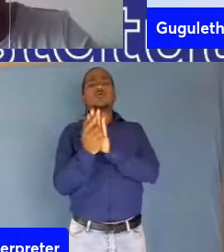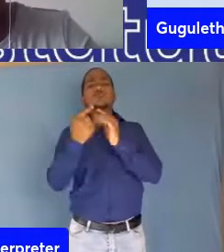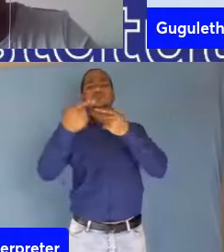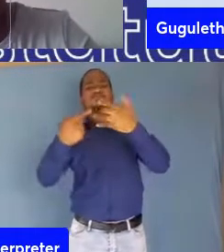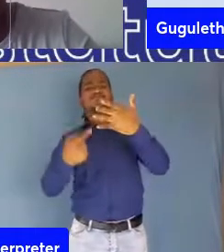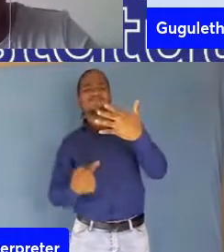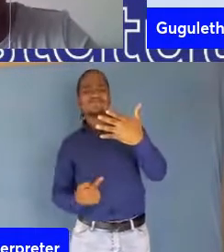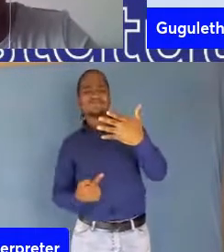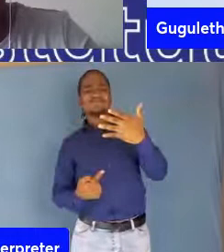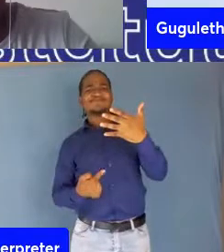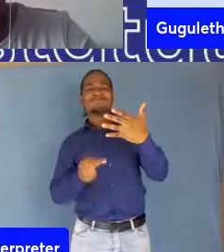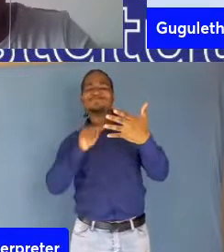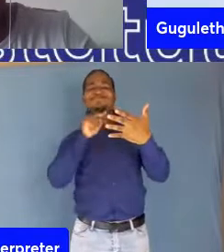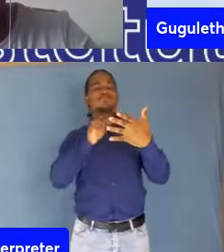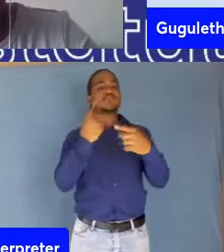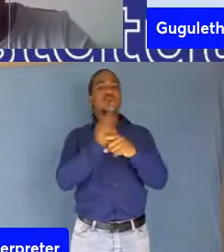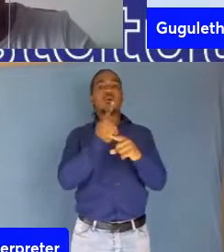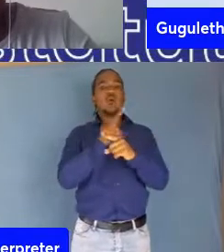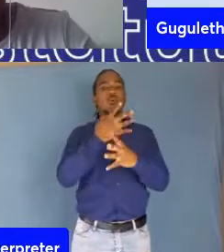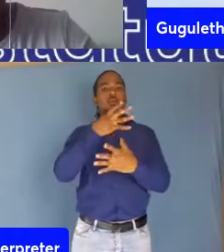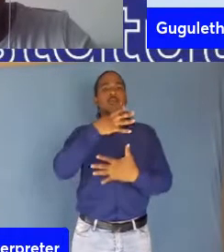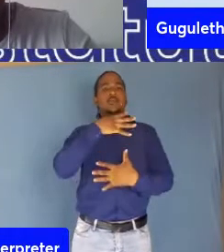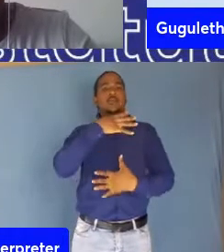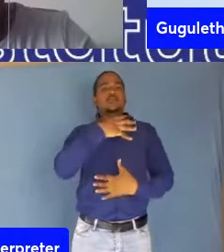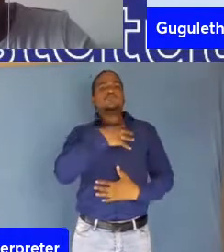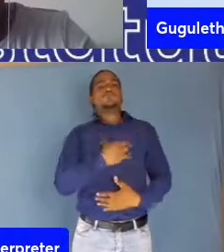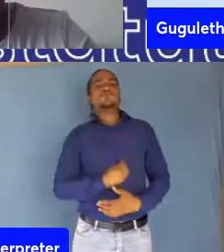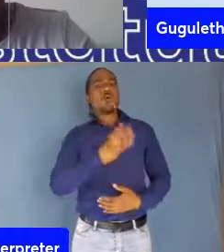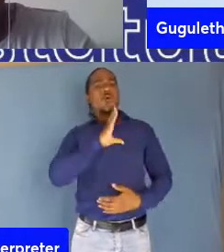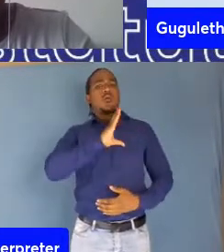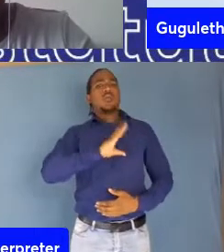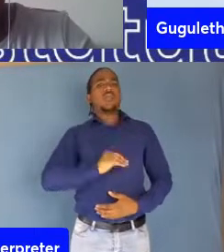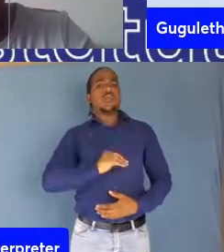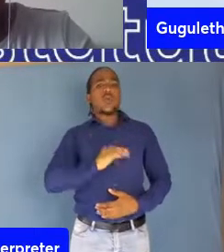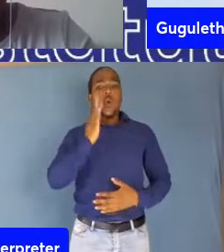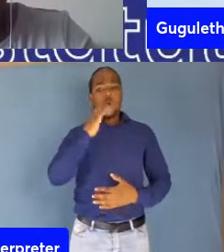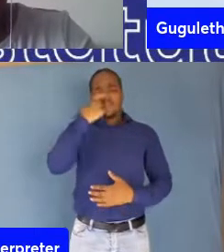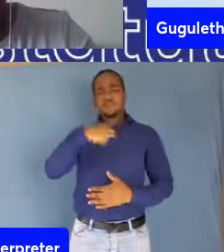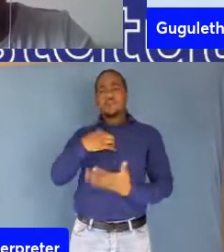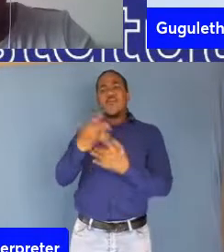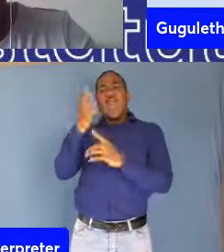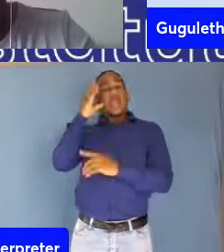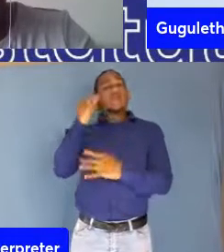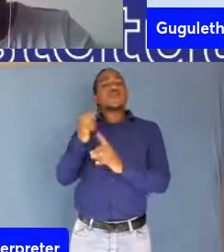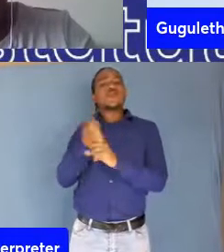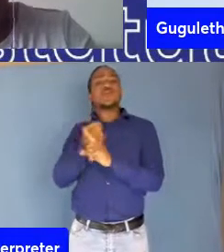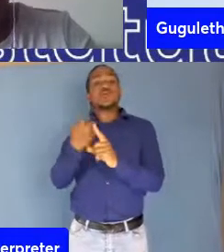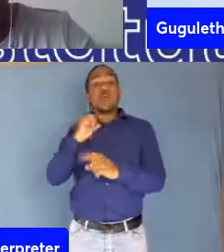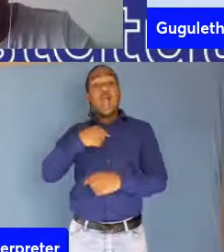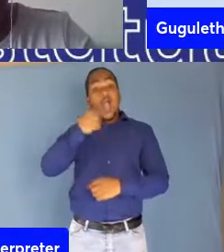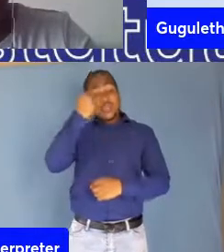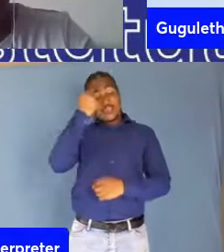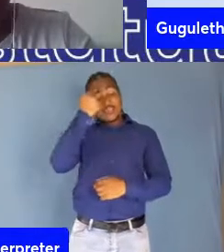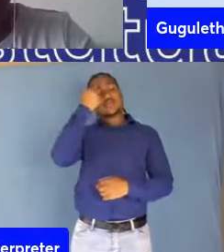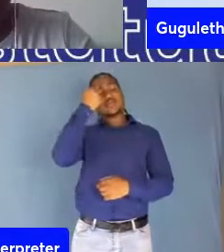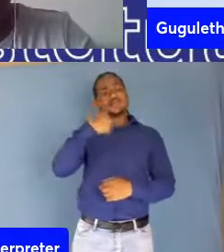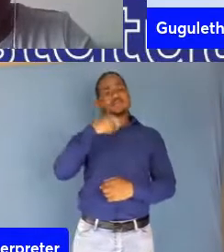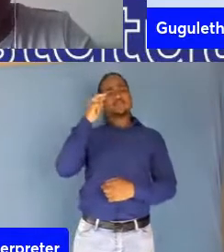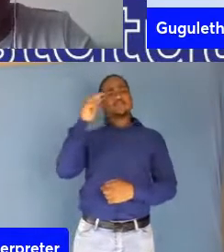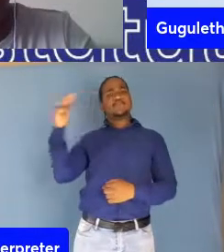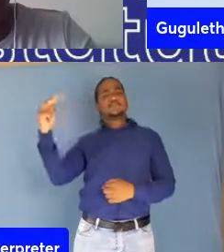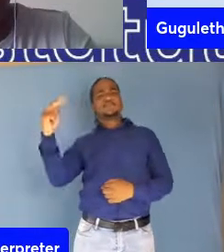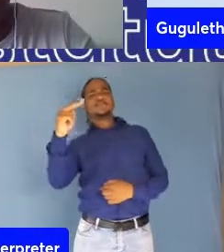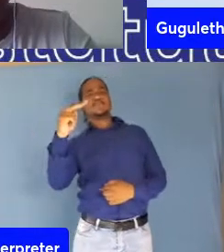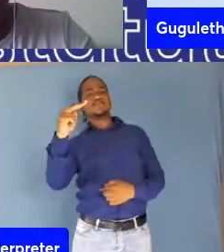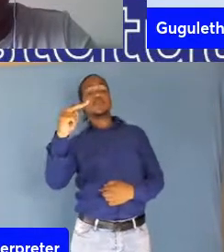violated. So for me, I think I would look at it like that. But then on the second level, I think it is important that we do follow due